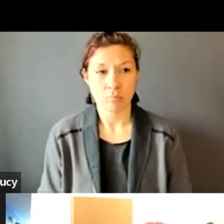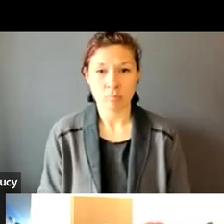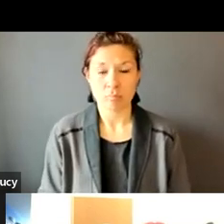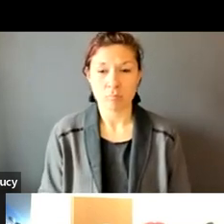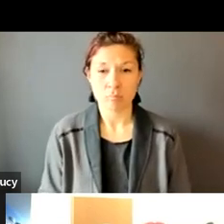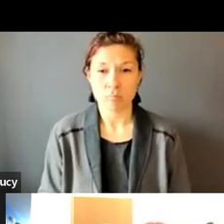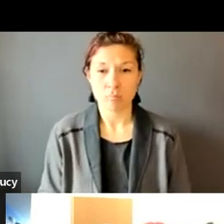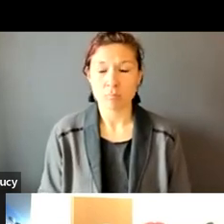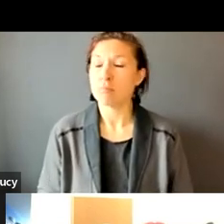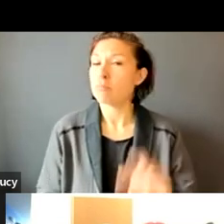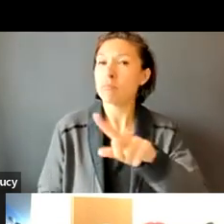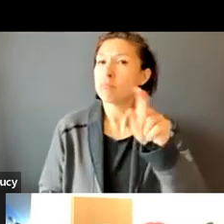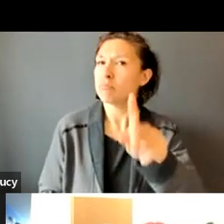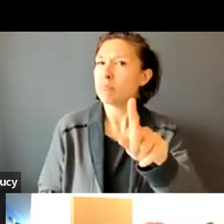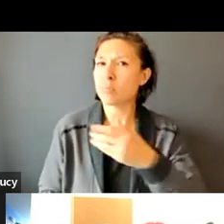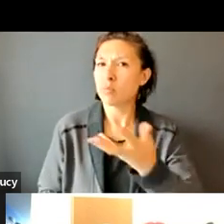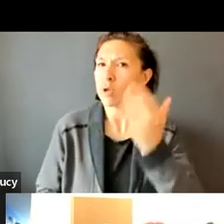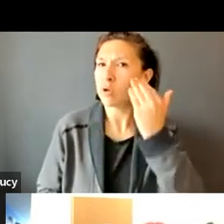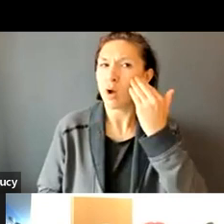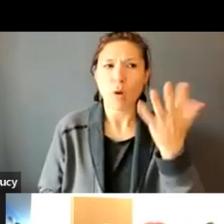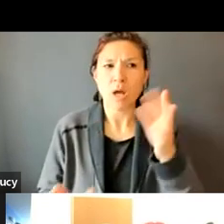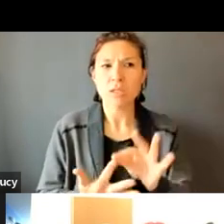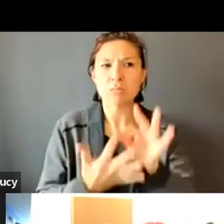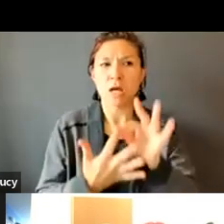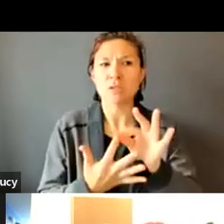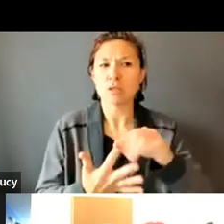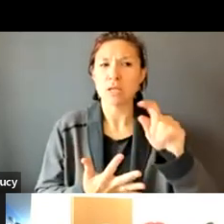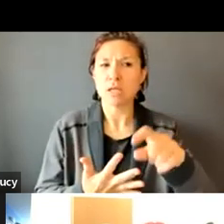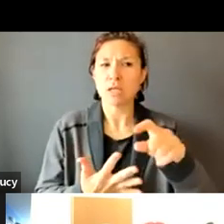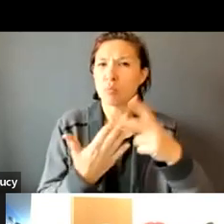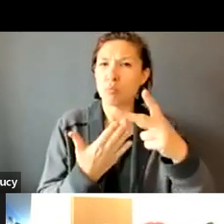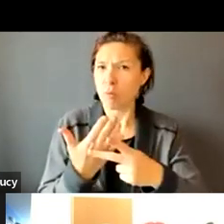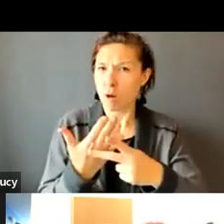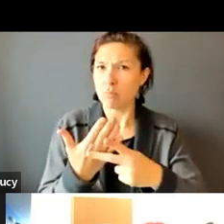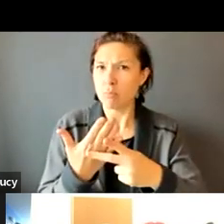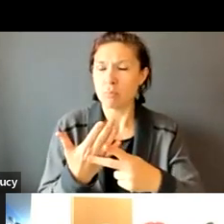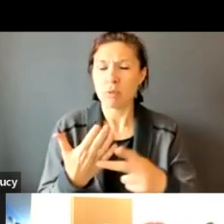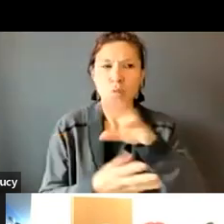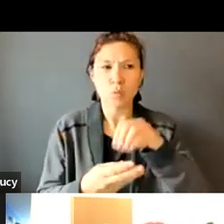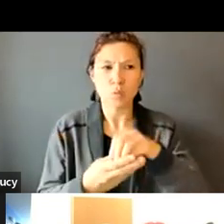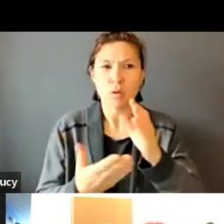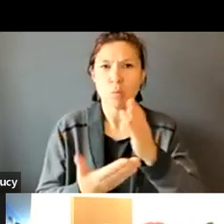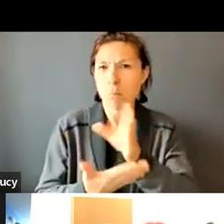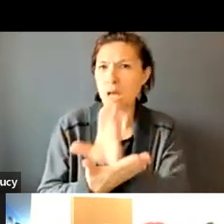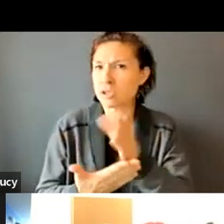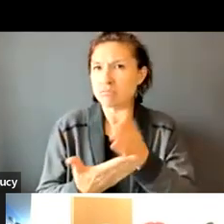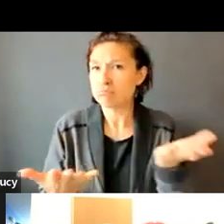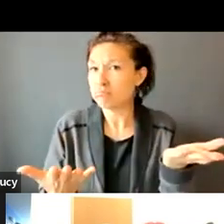I want to know what special needs programs are included in the budget